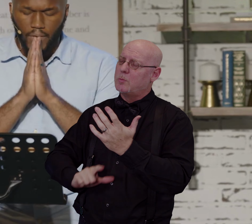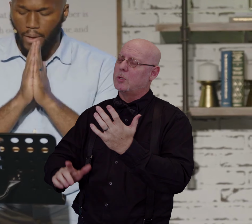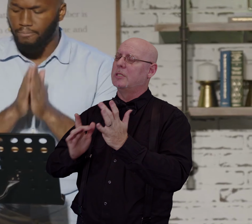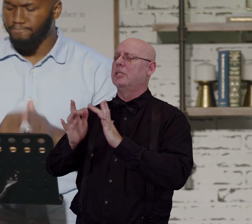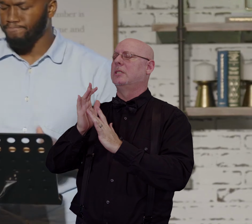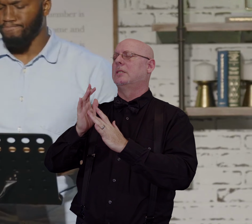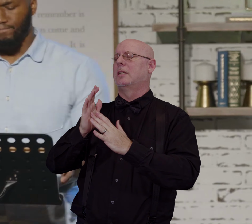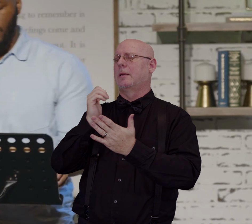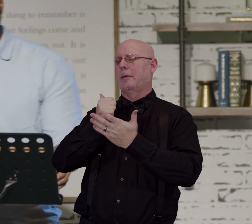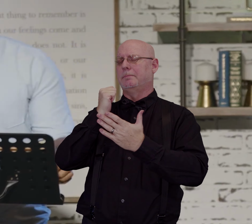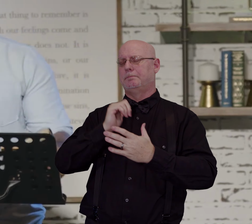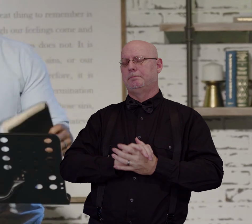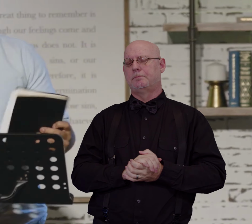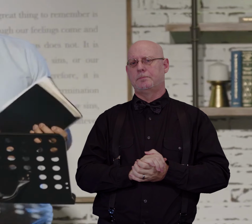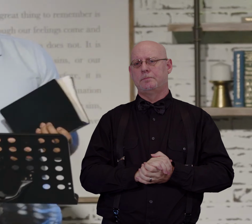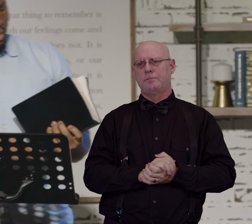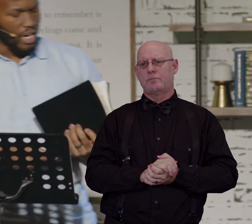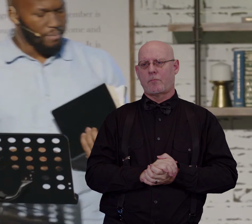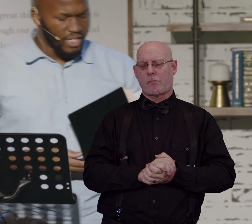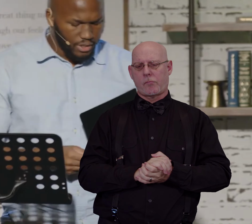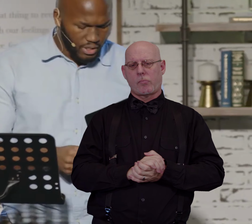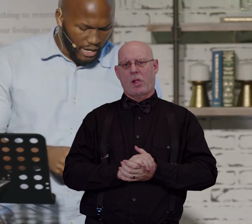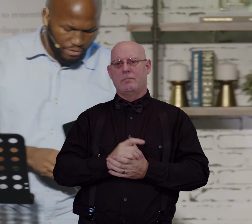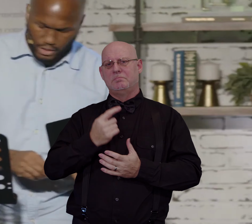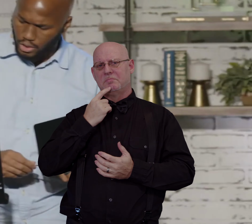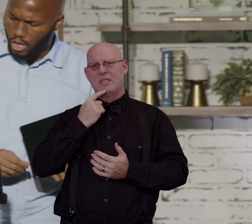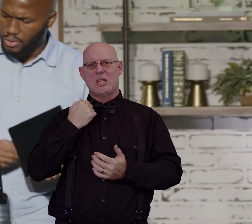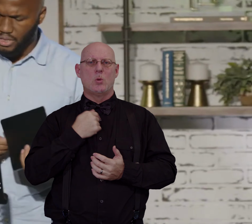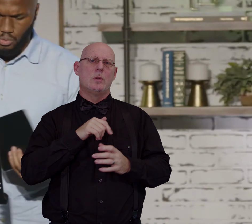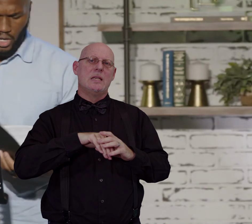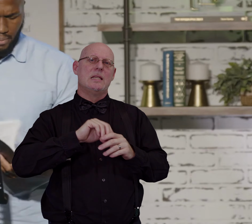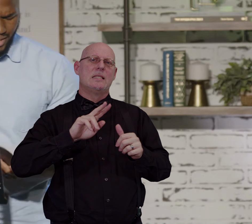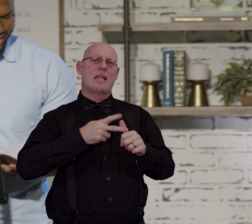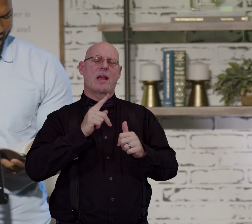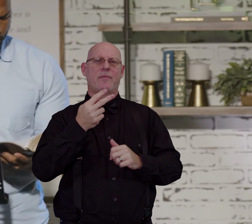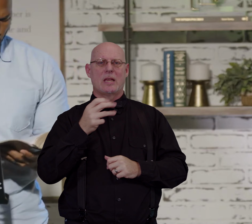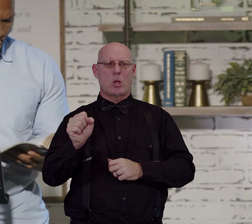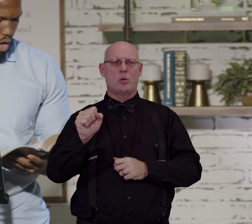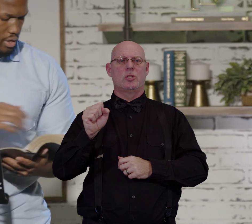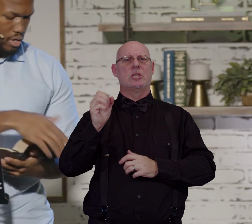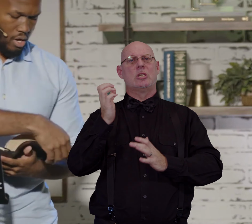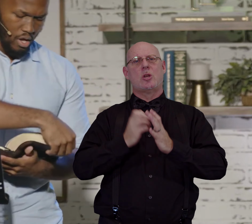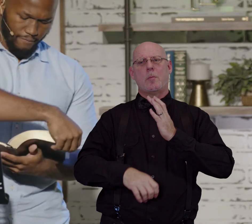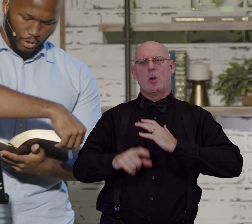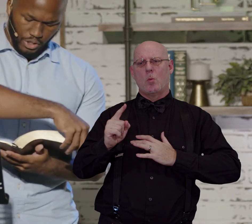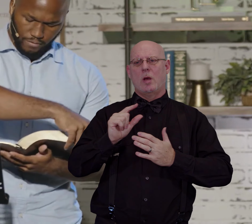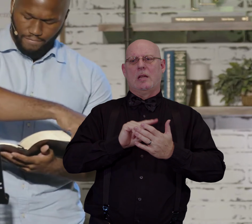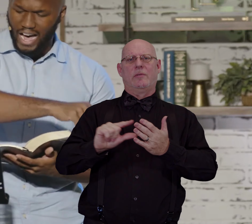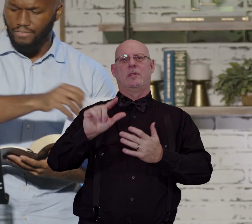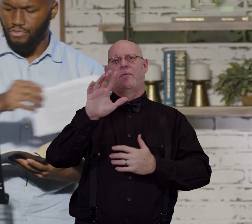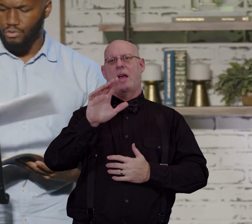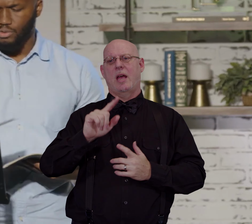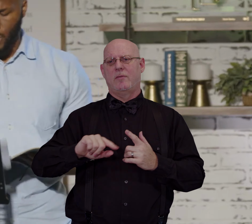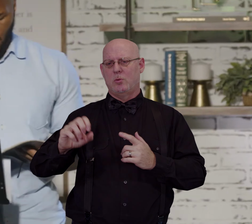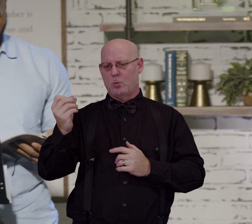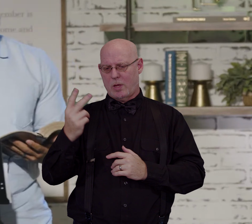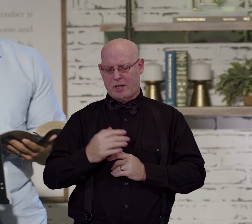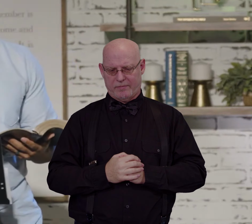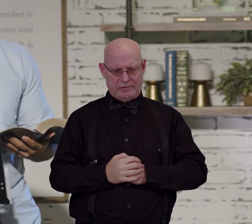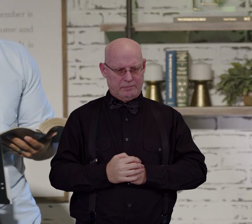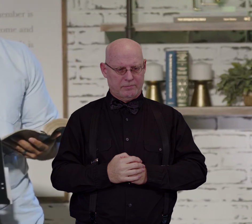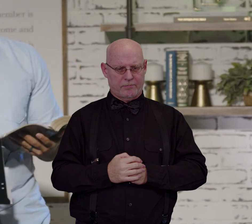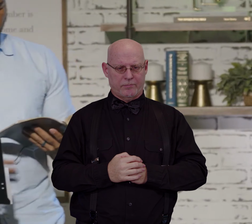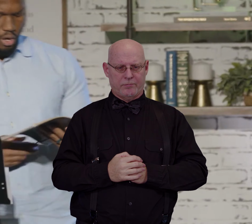Jesus. Amen. So as I said, we're going to be in 2 Thessalonians. We're going to be in chapter 1, verses 5 through